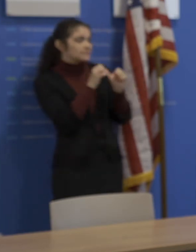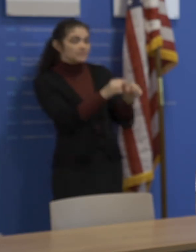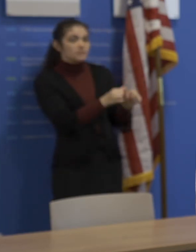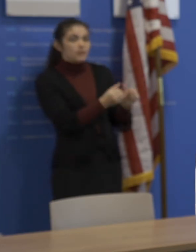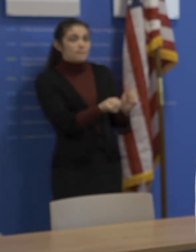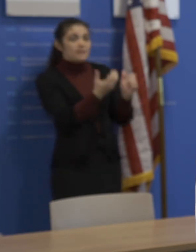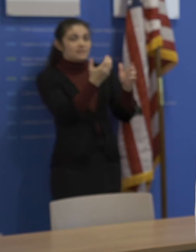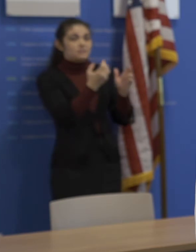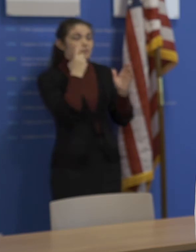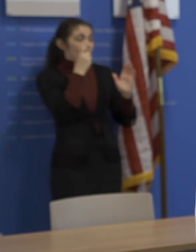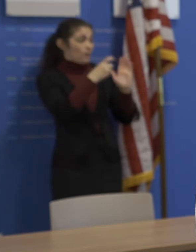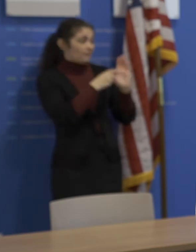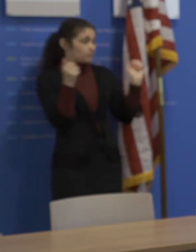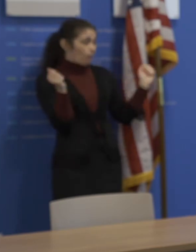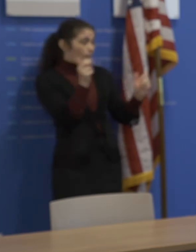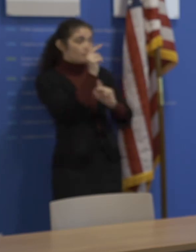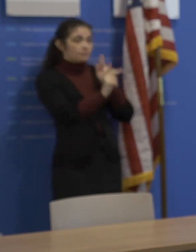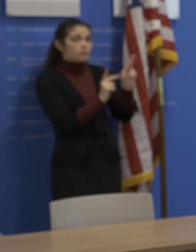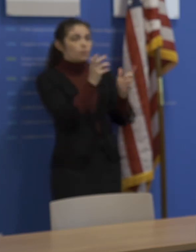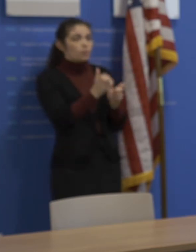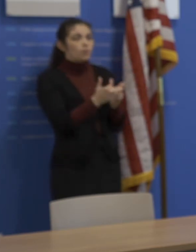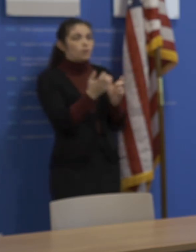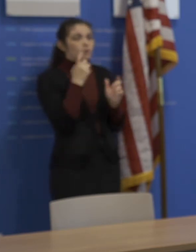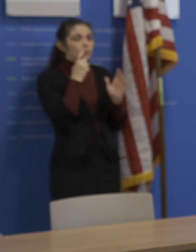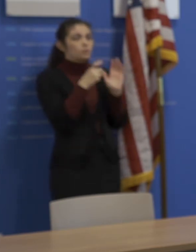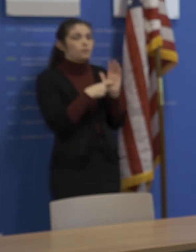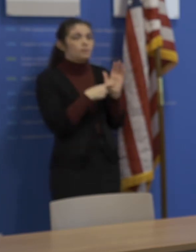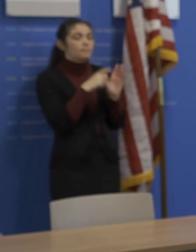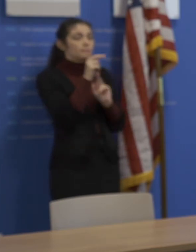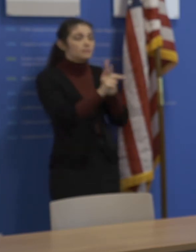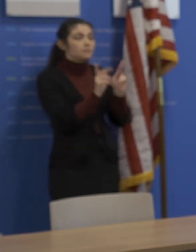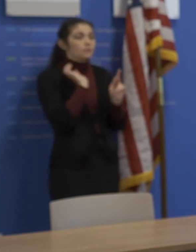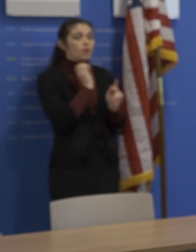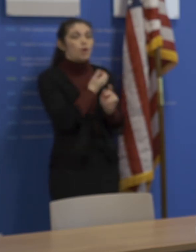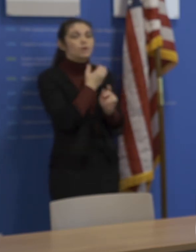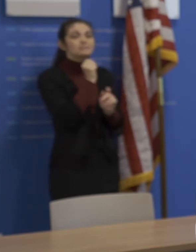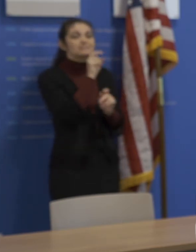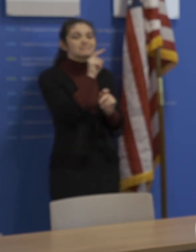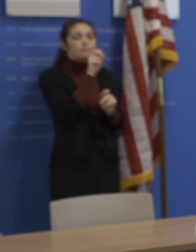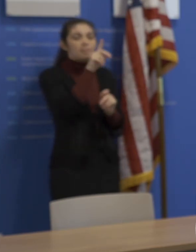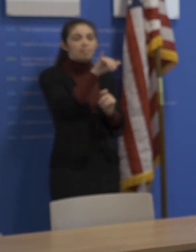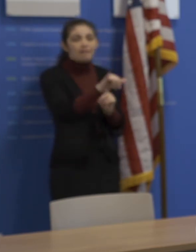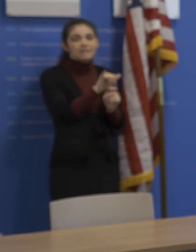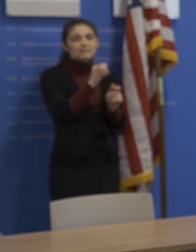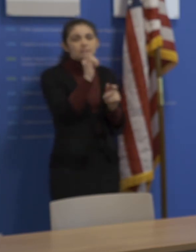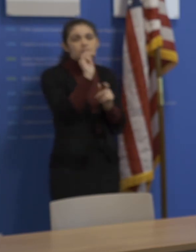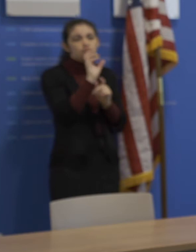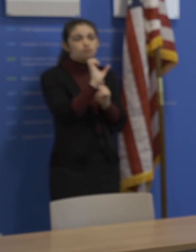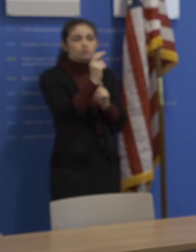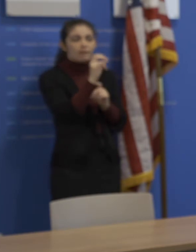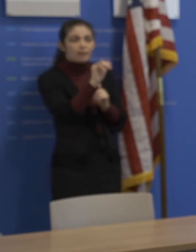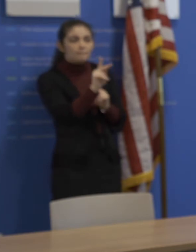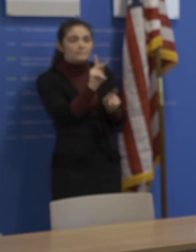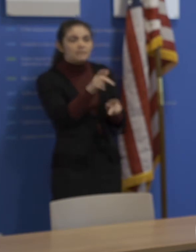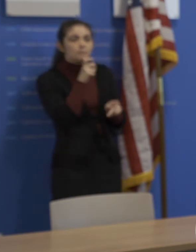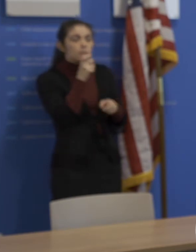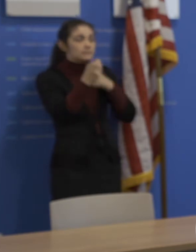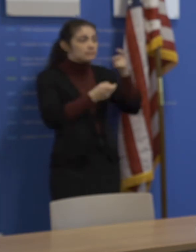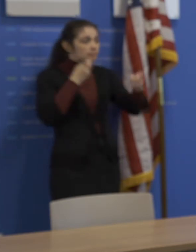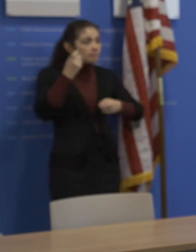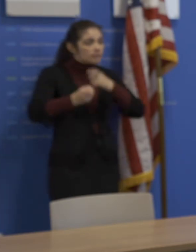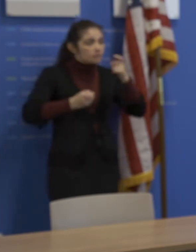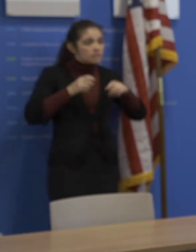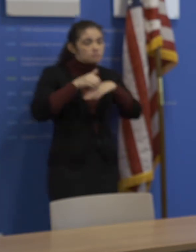as it takes to recognize everyone. But I would like to recognize those in our supply chain this morning, and that means those people who are delivering